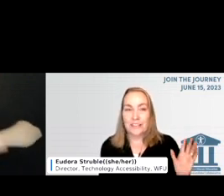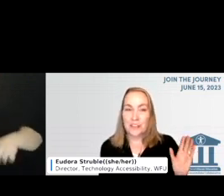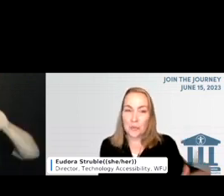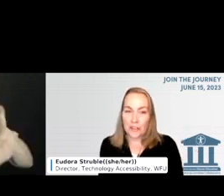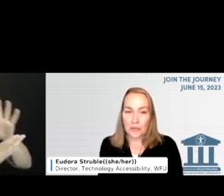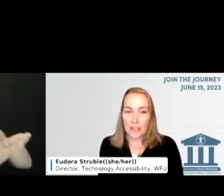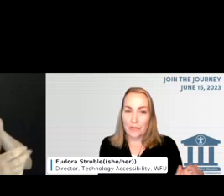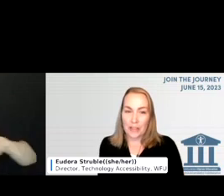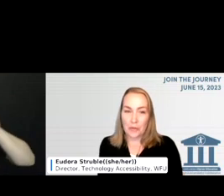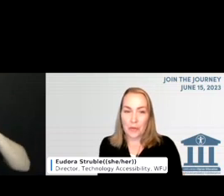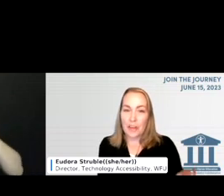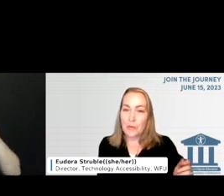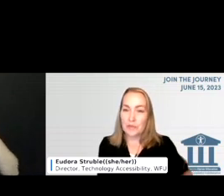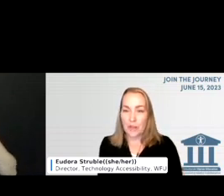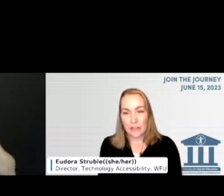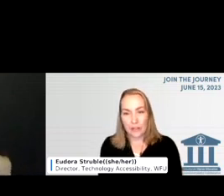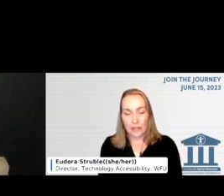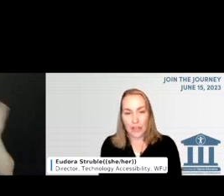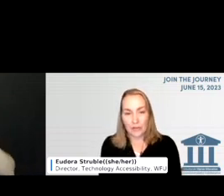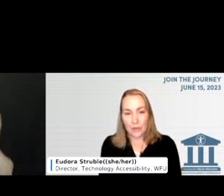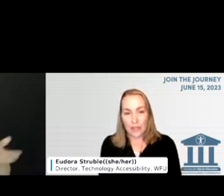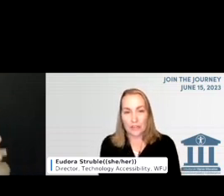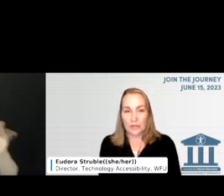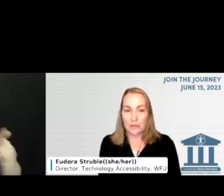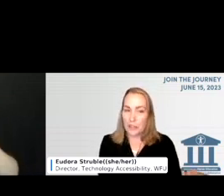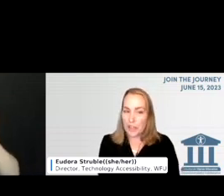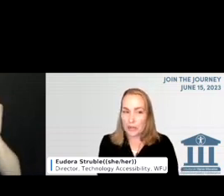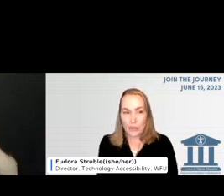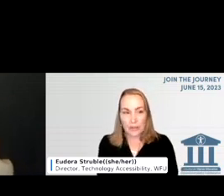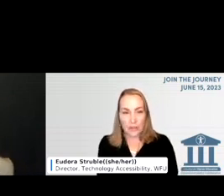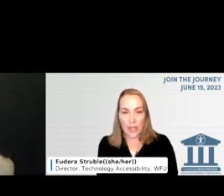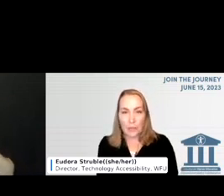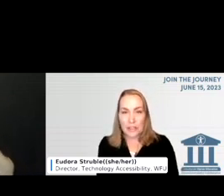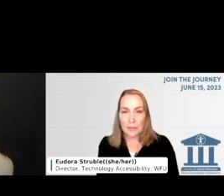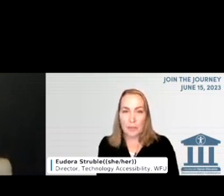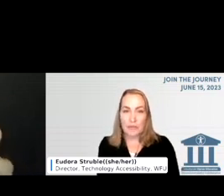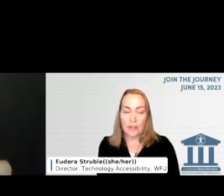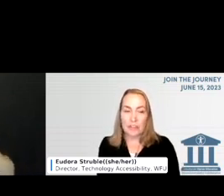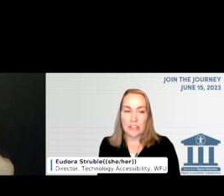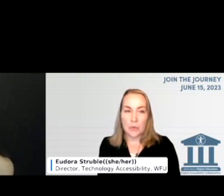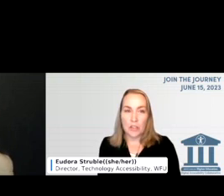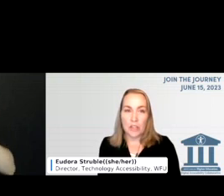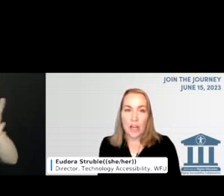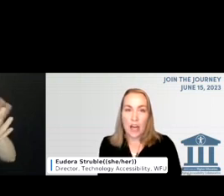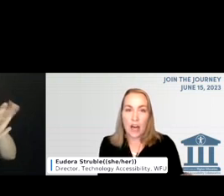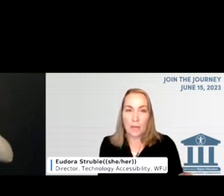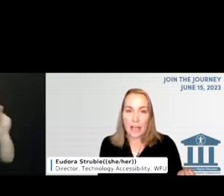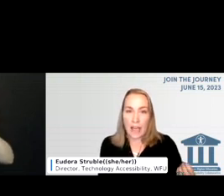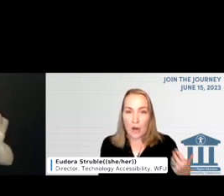to is such a wonderful and invaluable thing. We strongly encourage everyone to reach out to those on your campus that might be involved in this